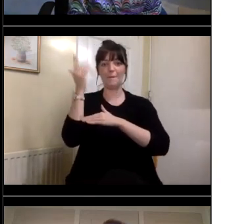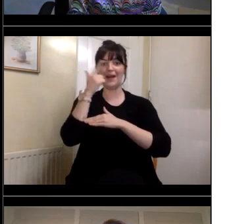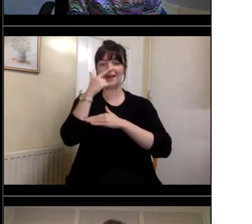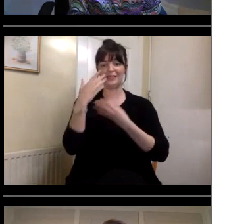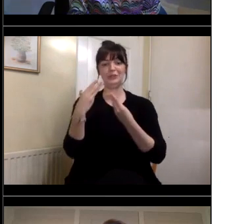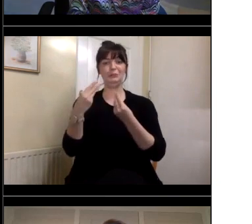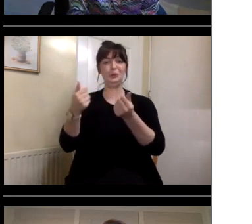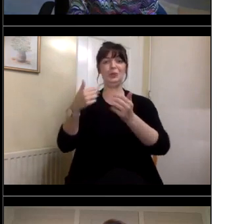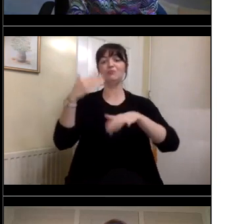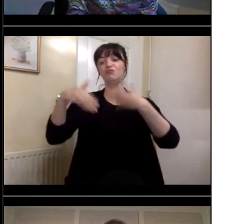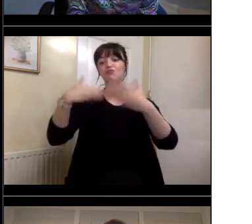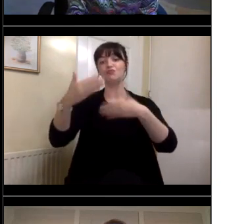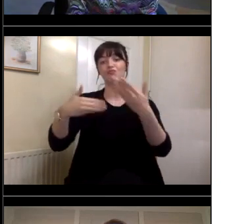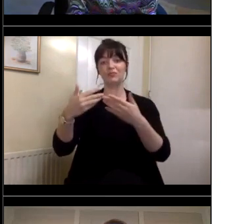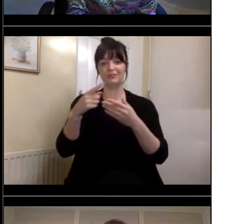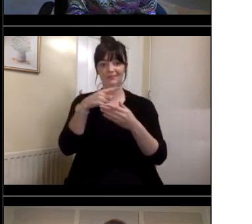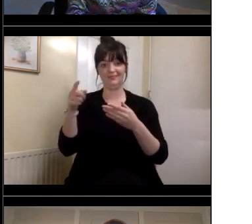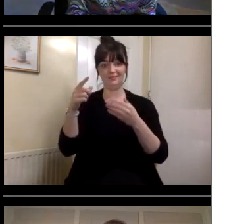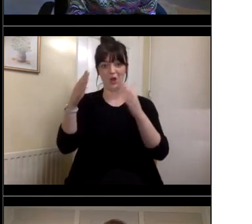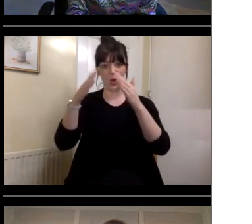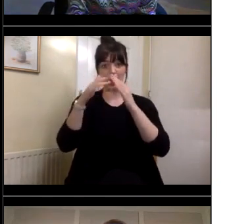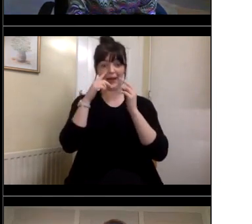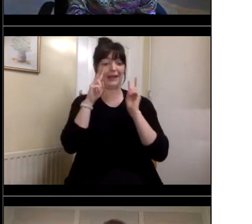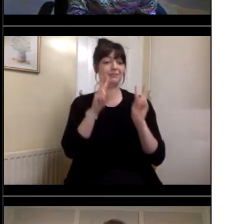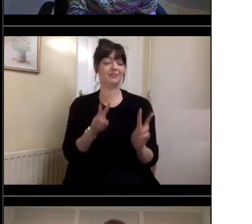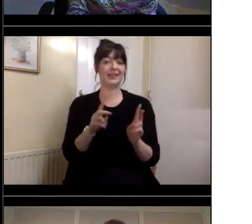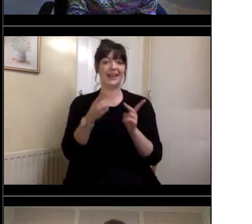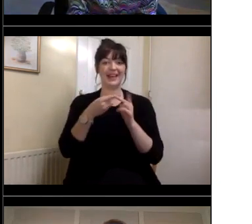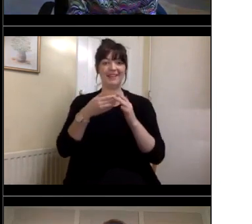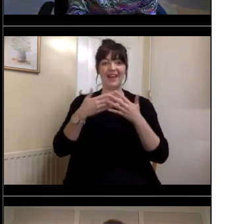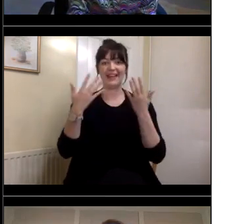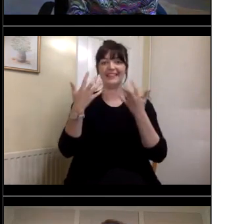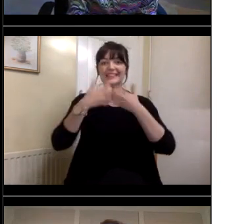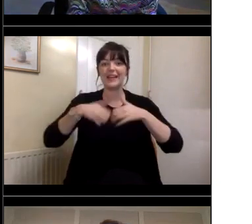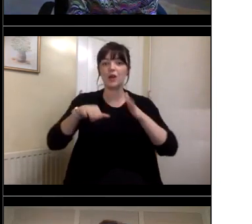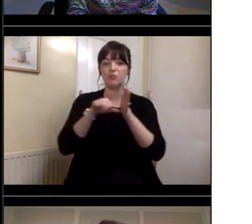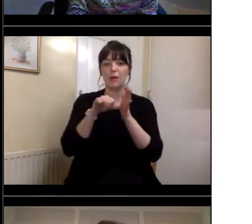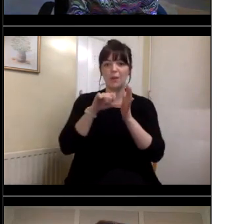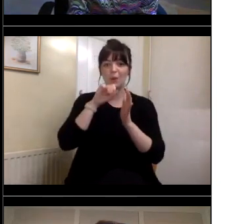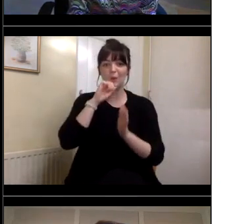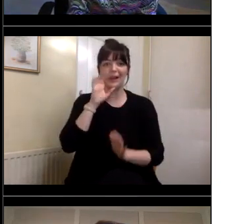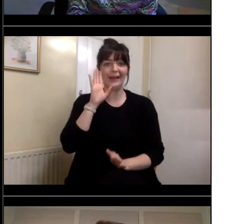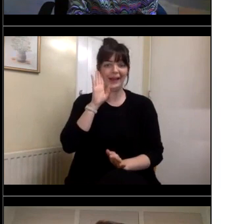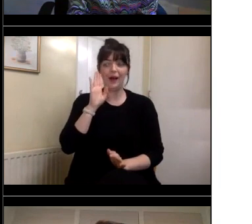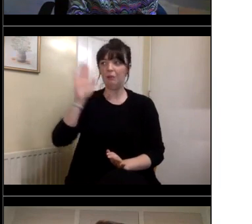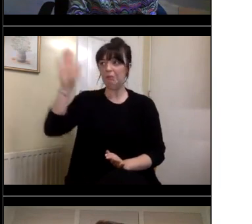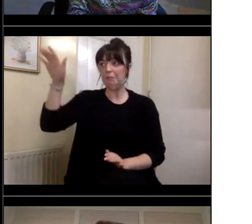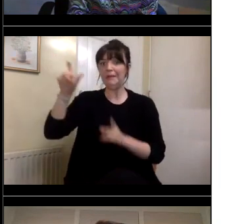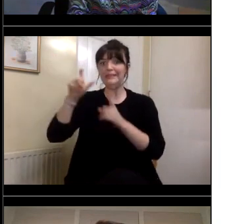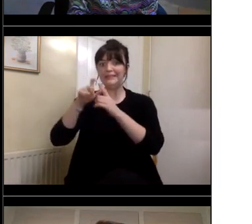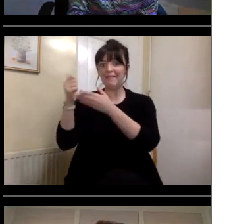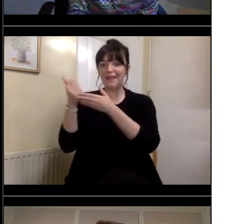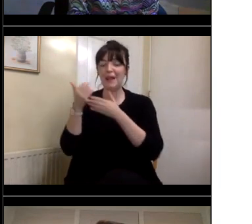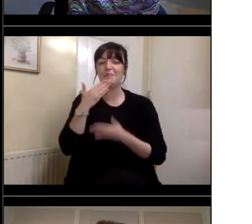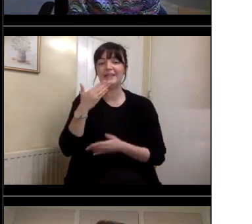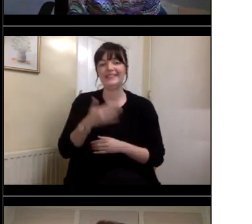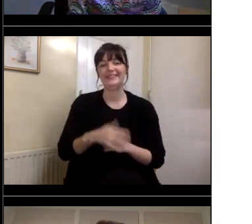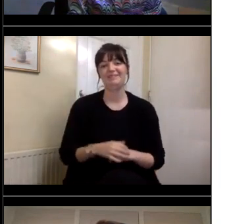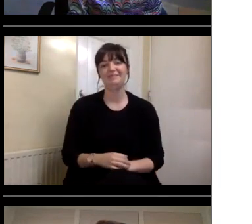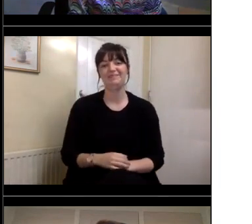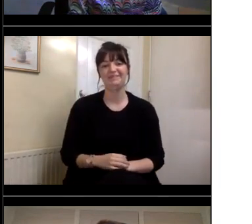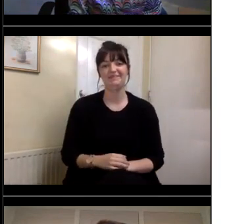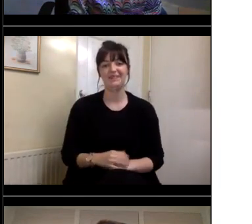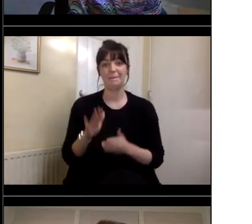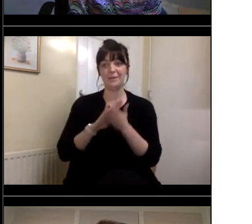gets successfully to your screens. And in case we get any technical difficulties today, you may just hear one of us asking him to progress the